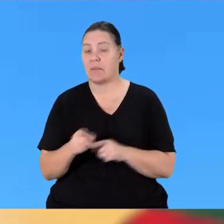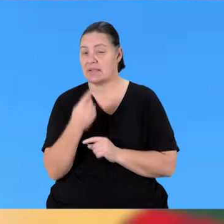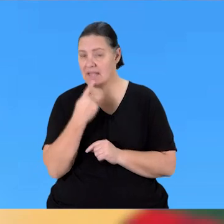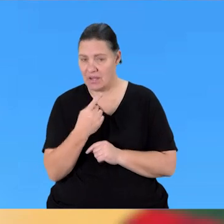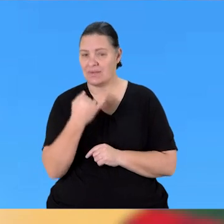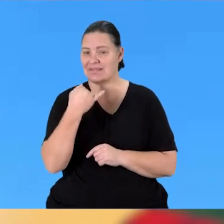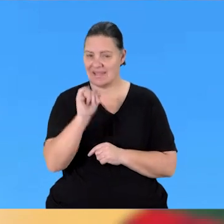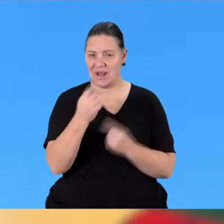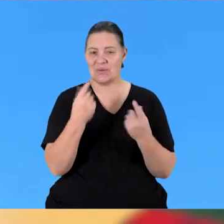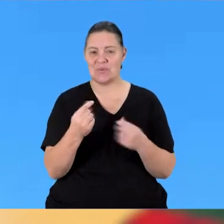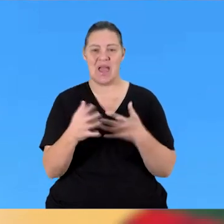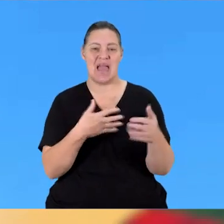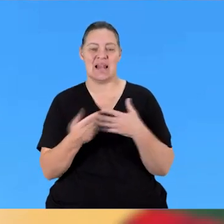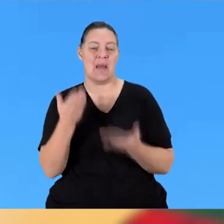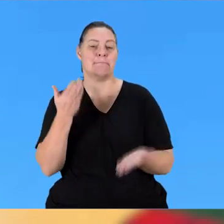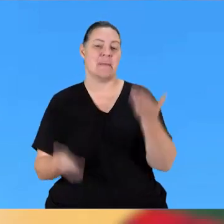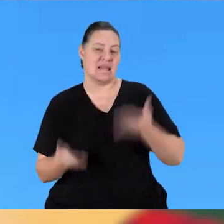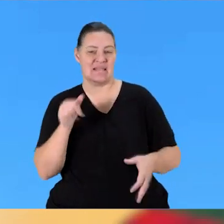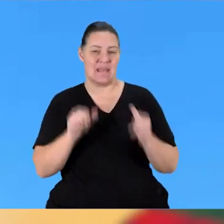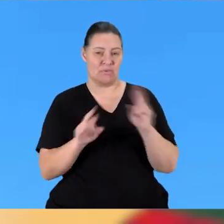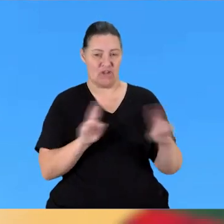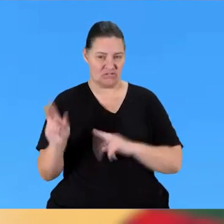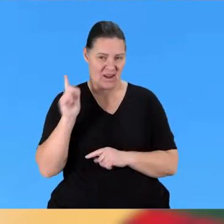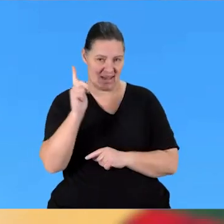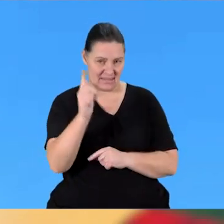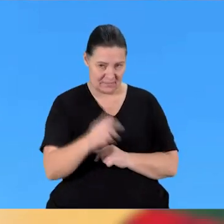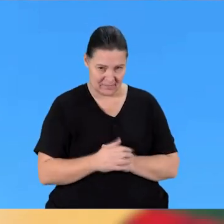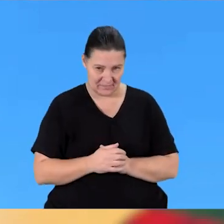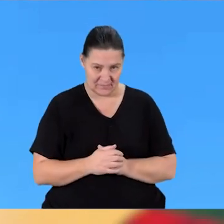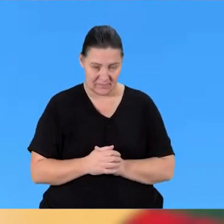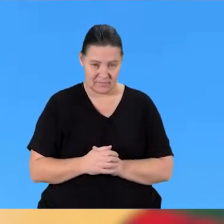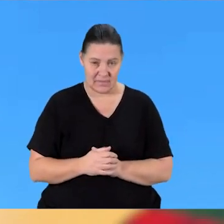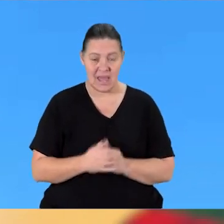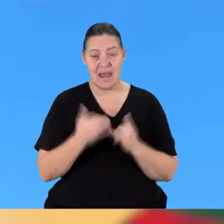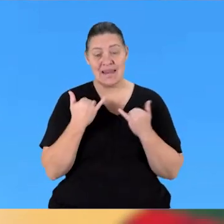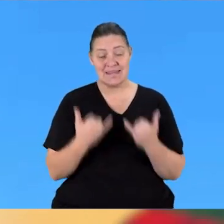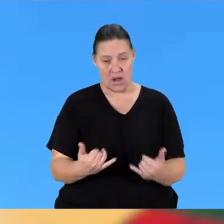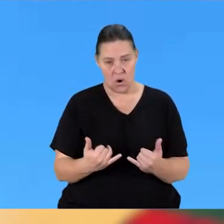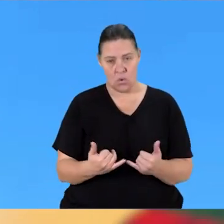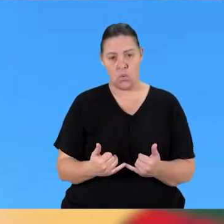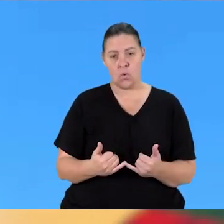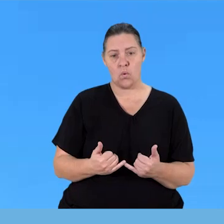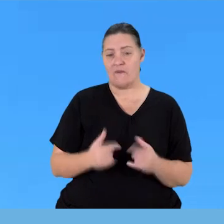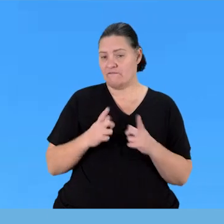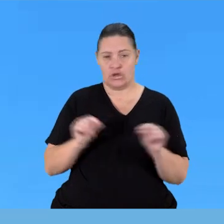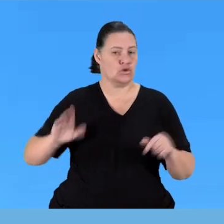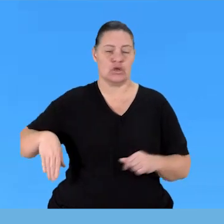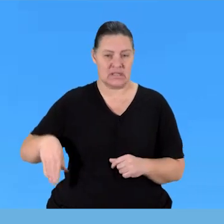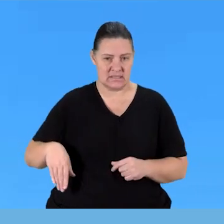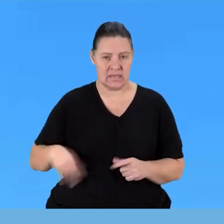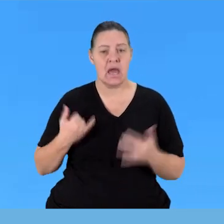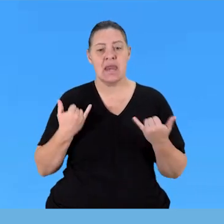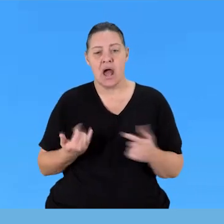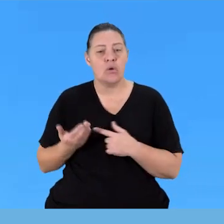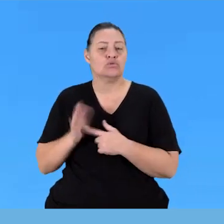are still going to deal with the balancing of chemical reactions. Now, we now need to complete this question by drawing to show how this